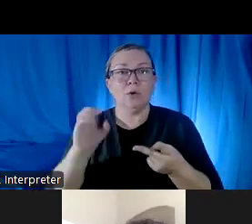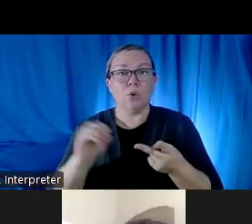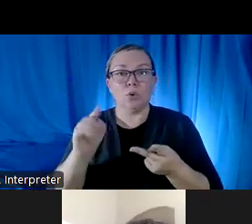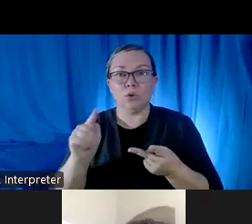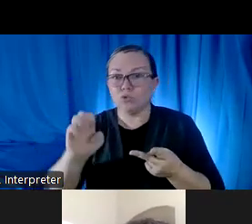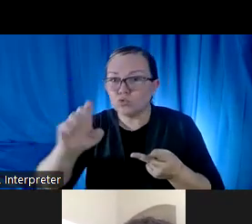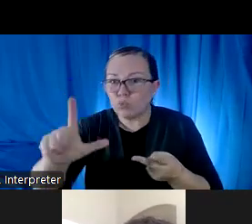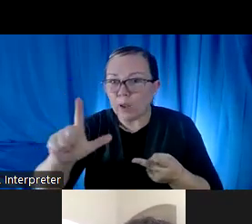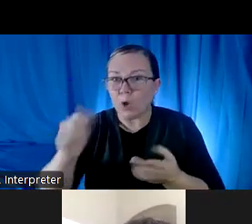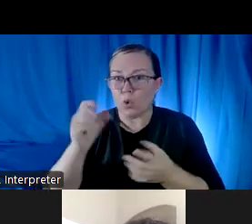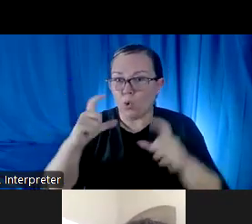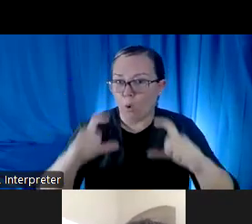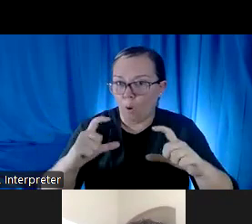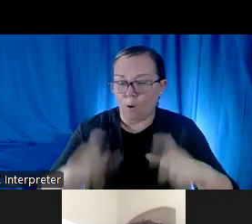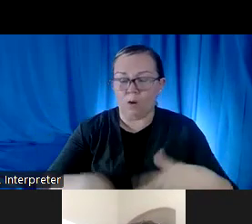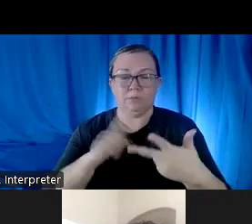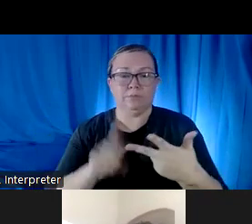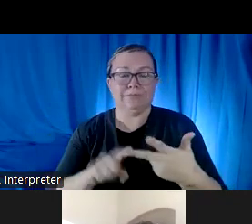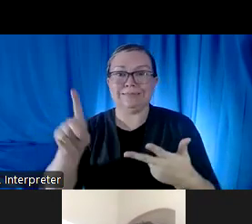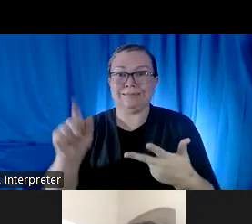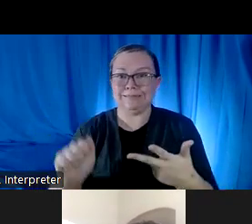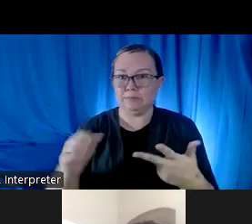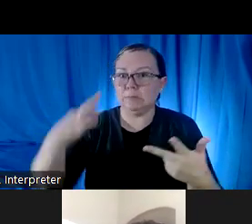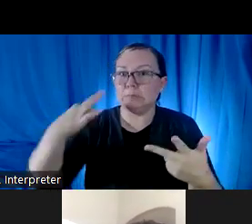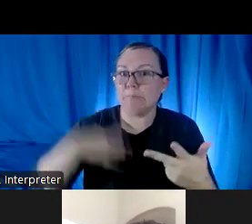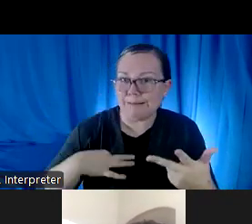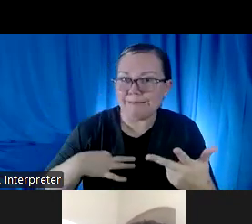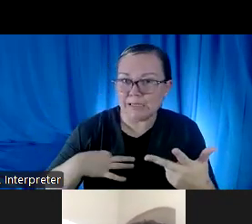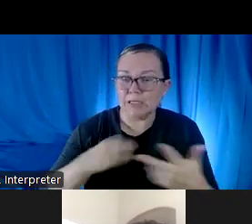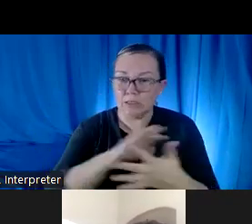Card, and disability benefits